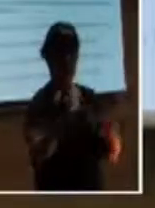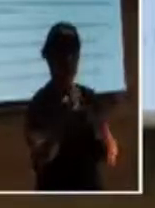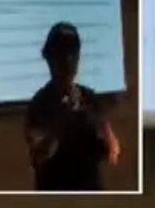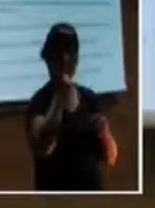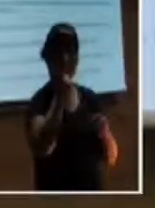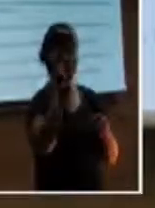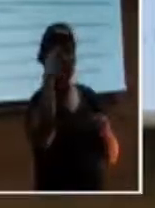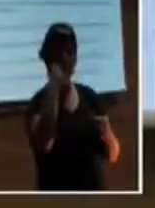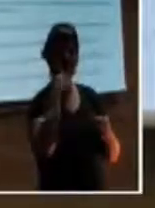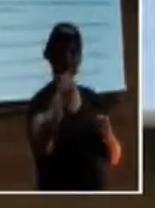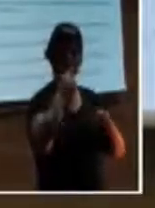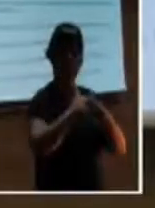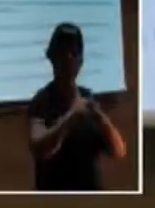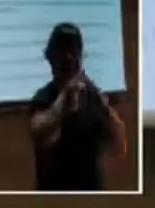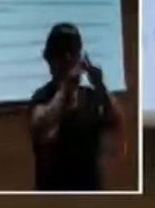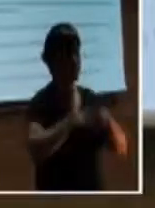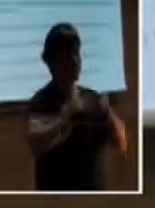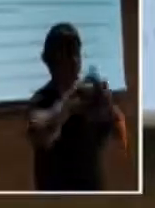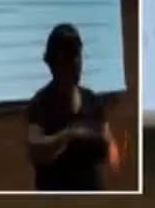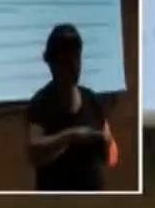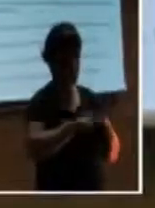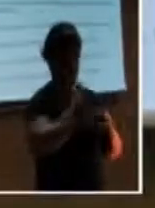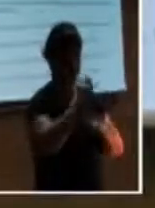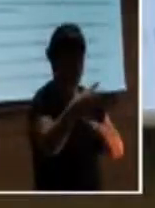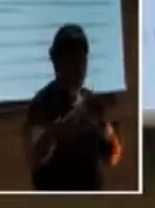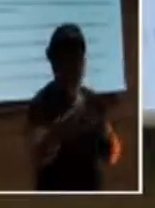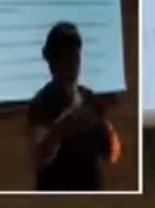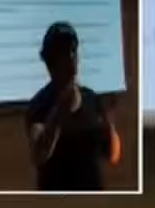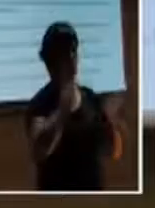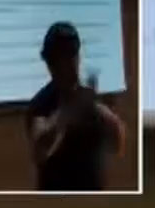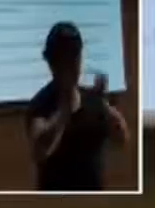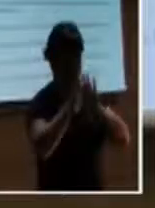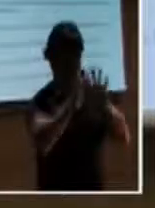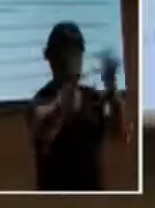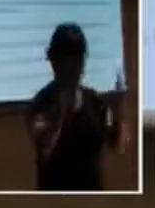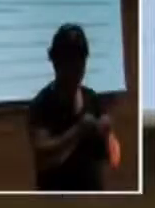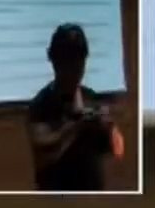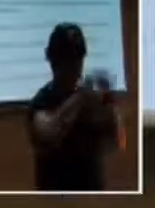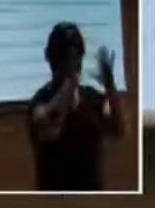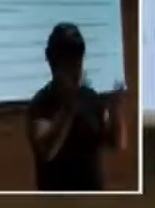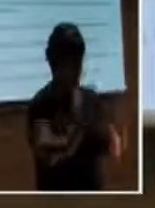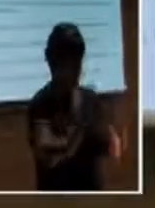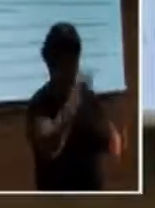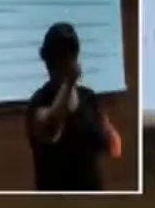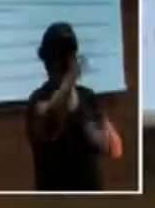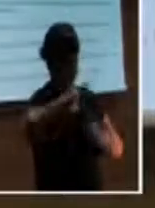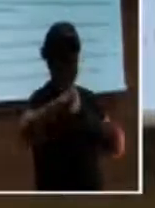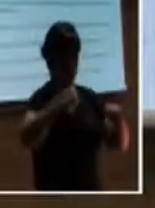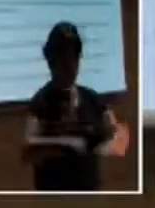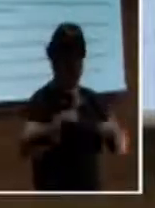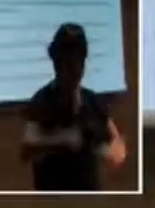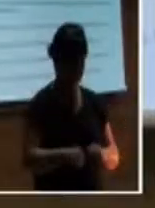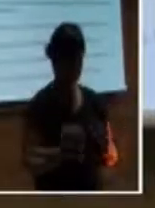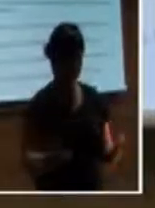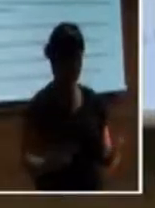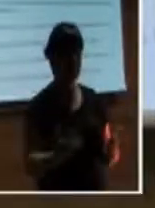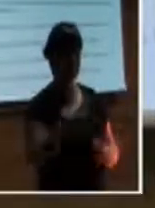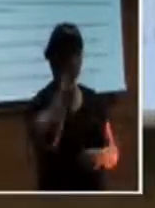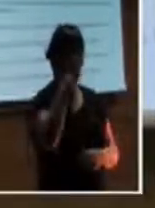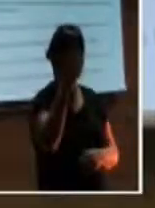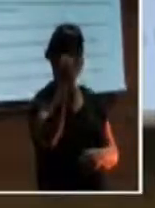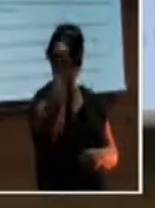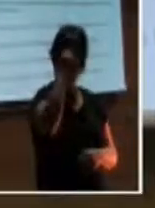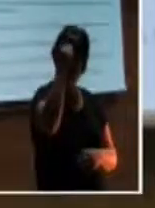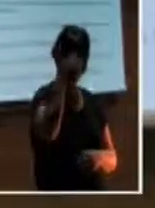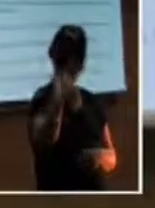inspired by the World Economic Forum. We thought if so much money is invested in dementia of